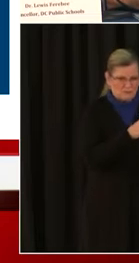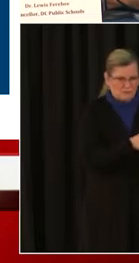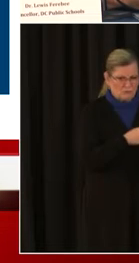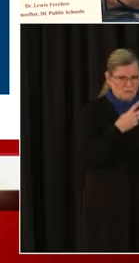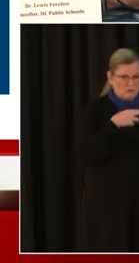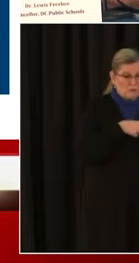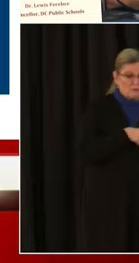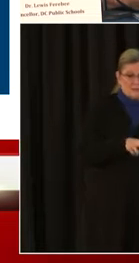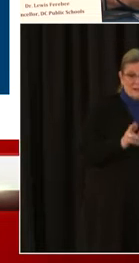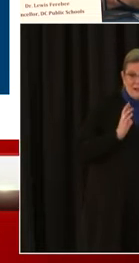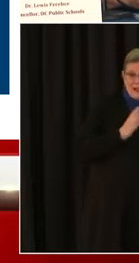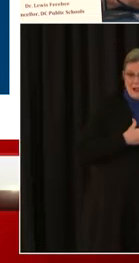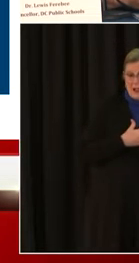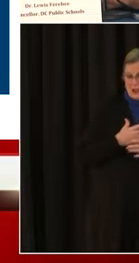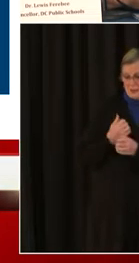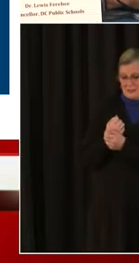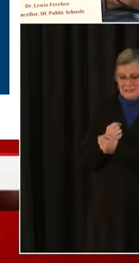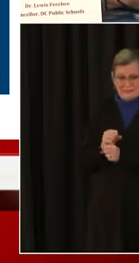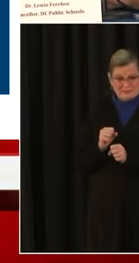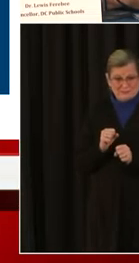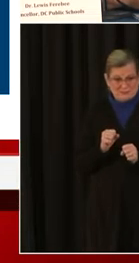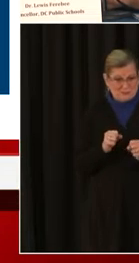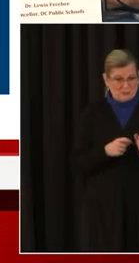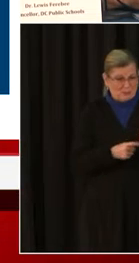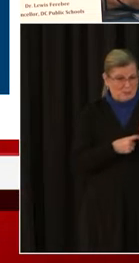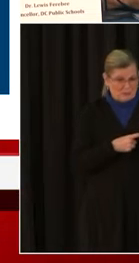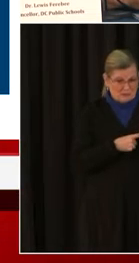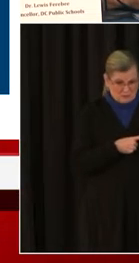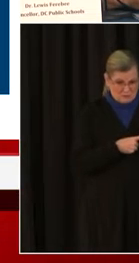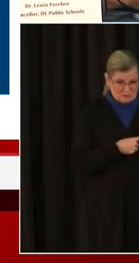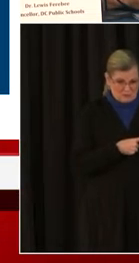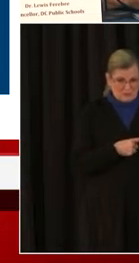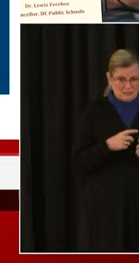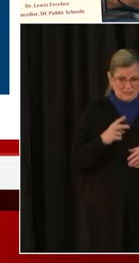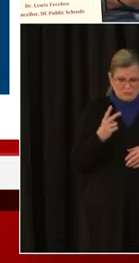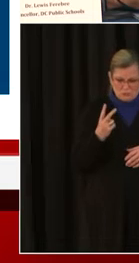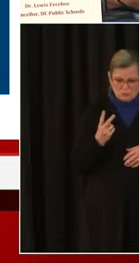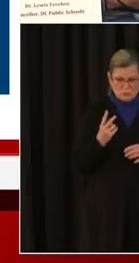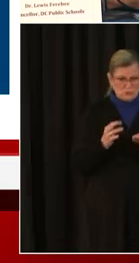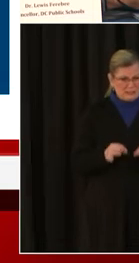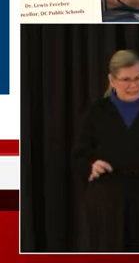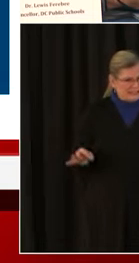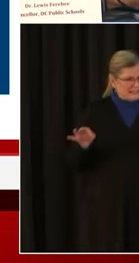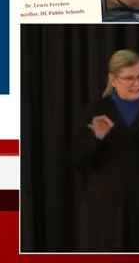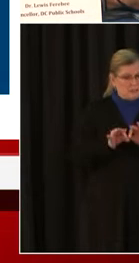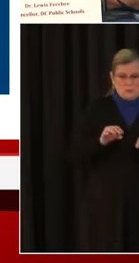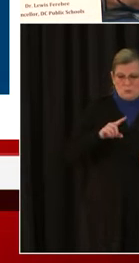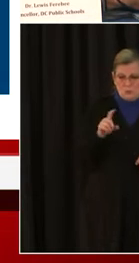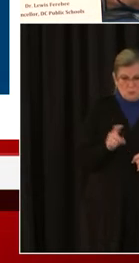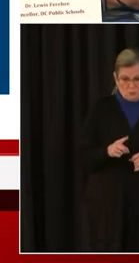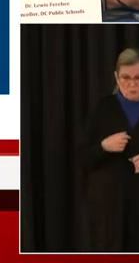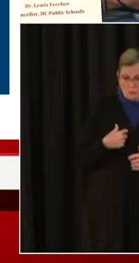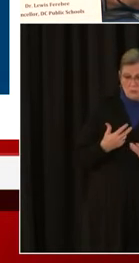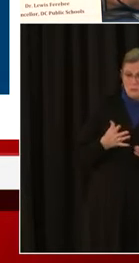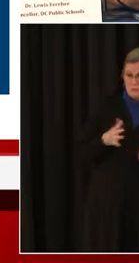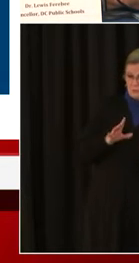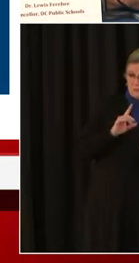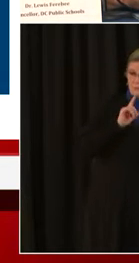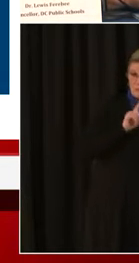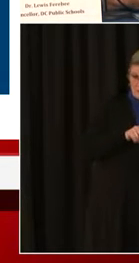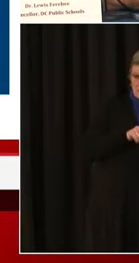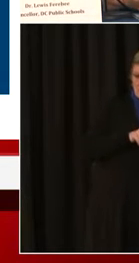safety protocols. There were two key questions that were asked of the reopening community core that we wanted them to respond